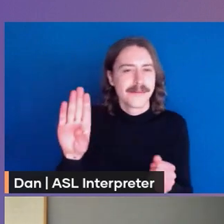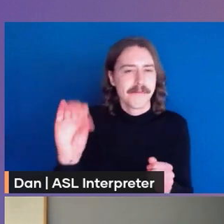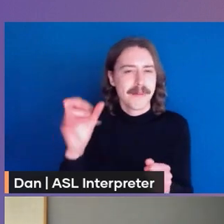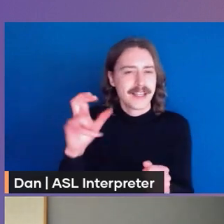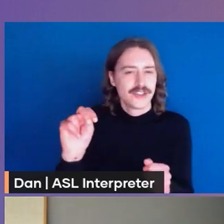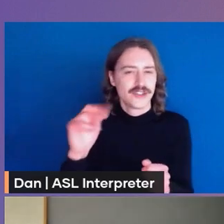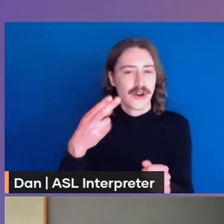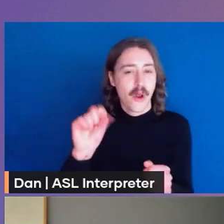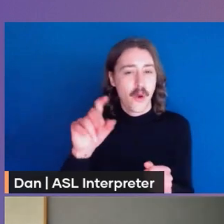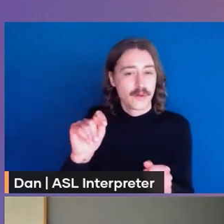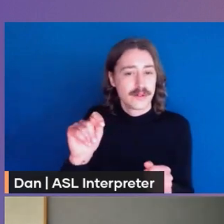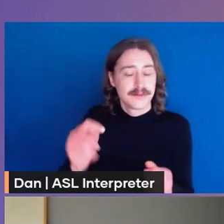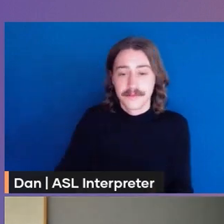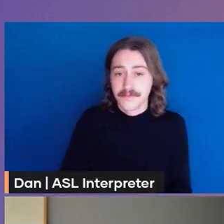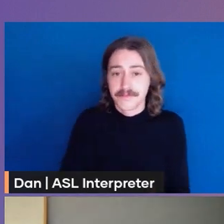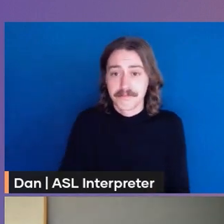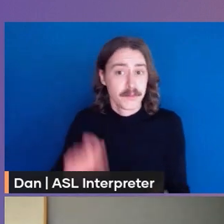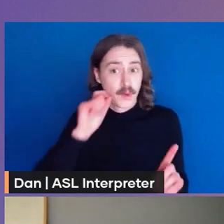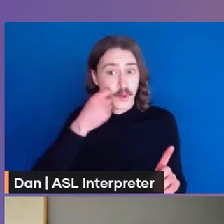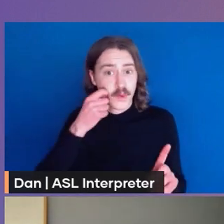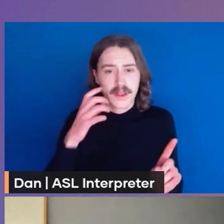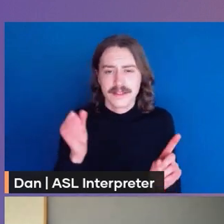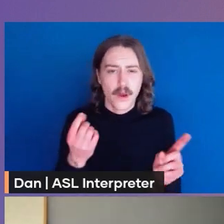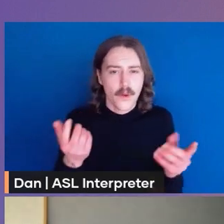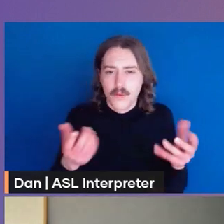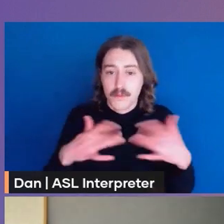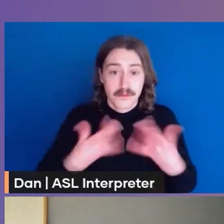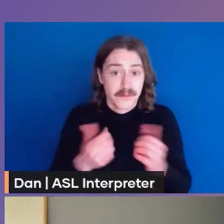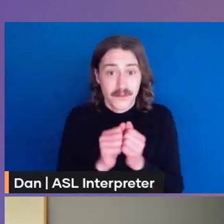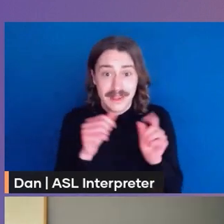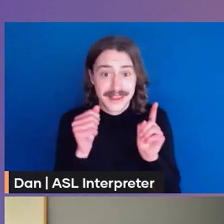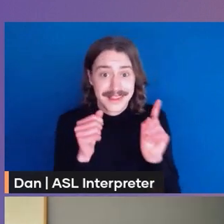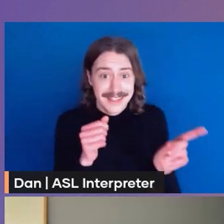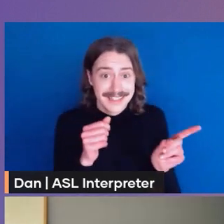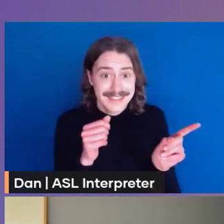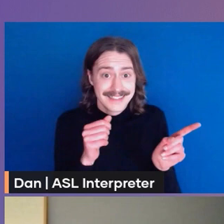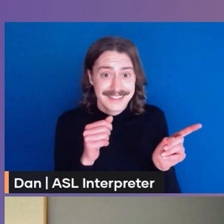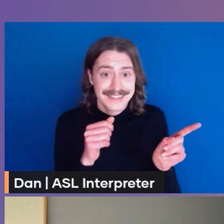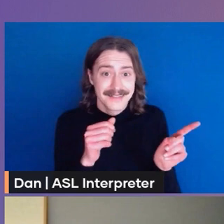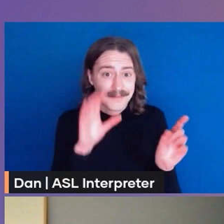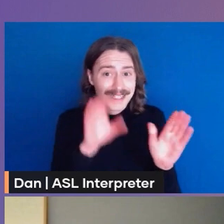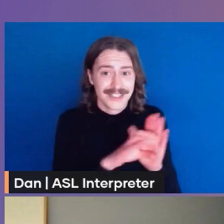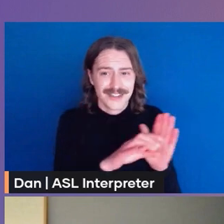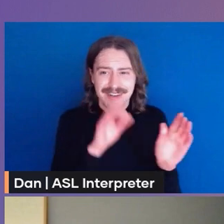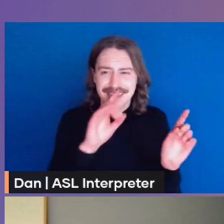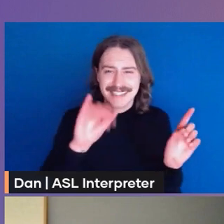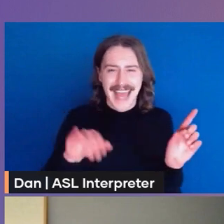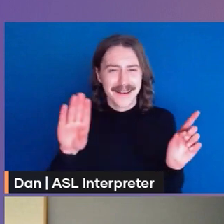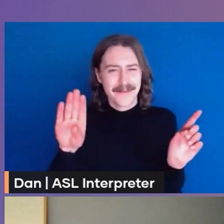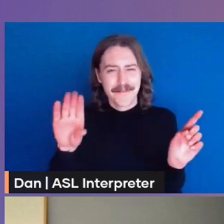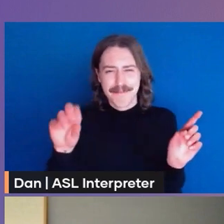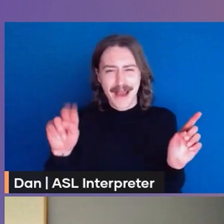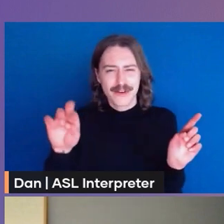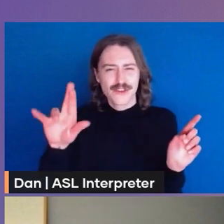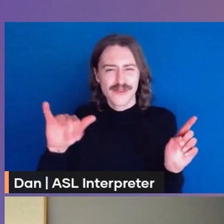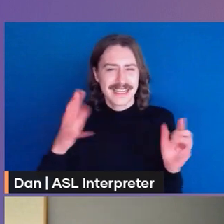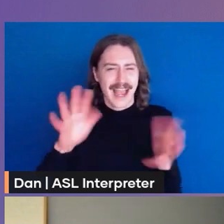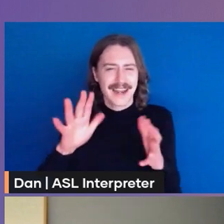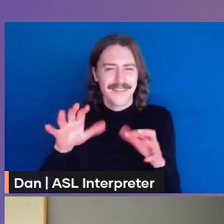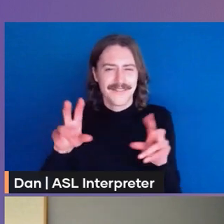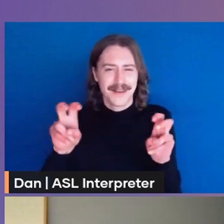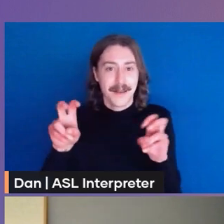Cool. Yeah, so what's wrong with this diagram? Once again, Boundary is acting as a Bastion. And